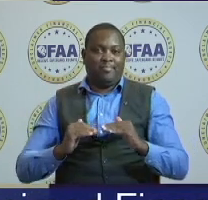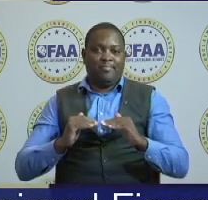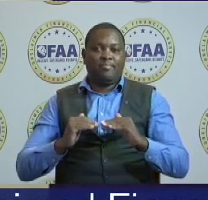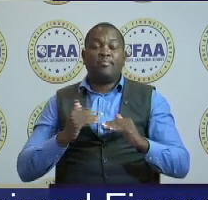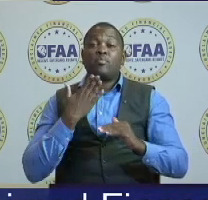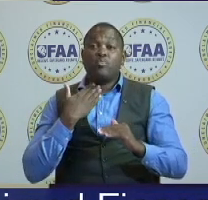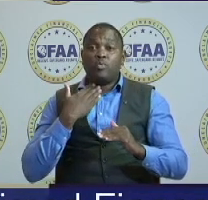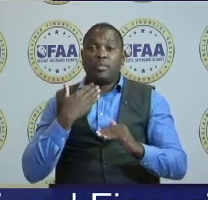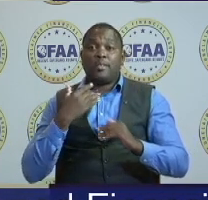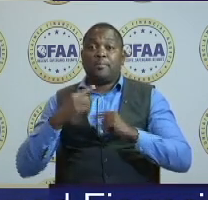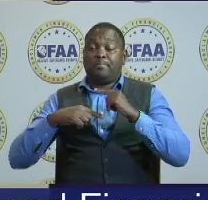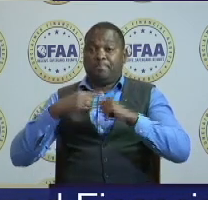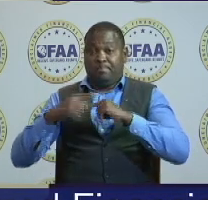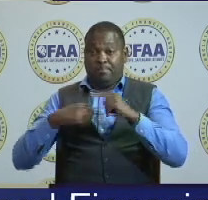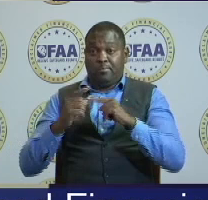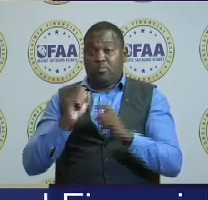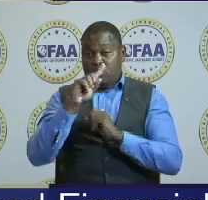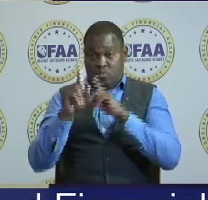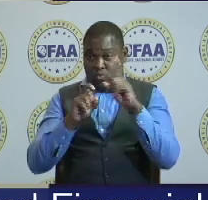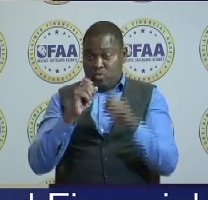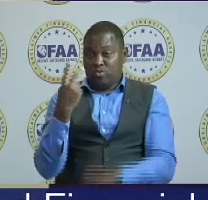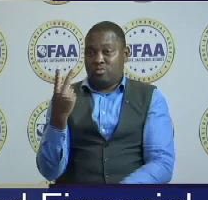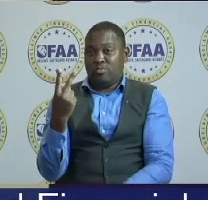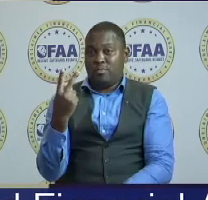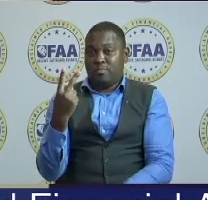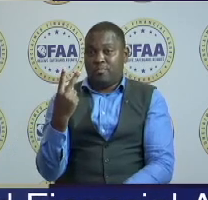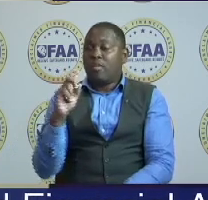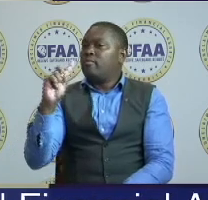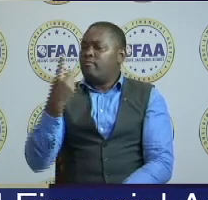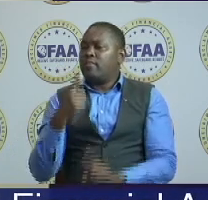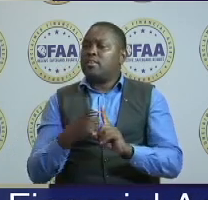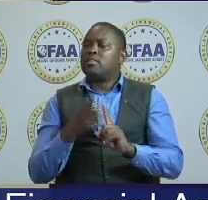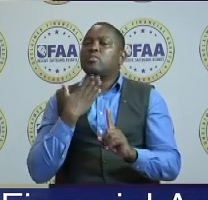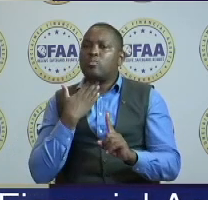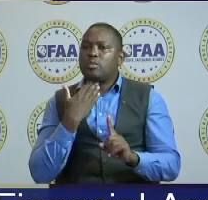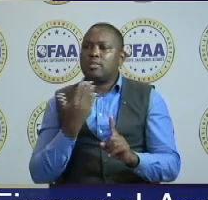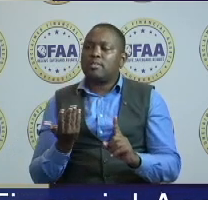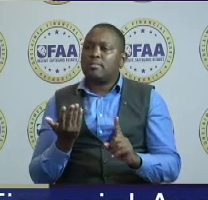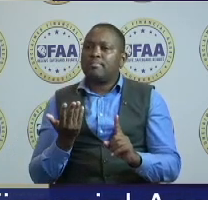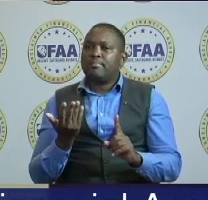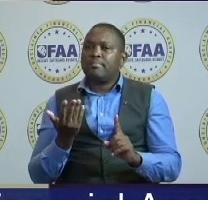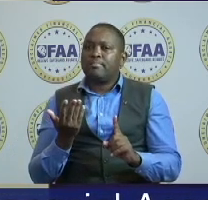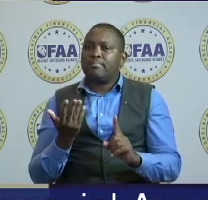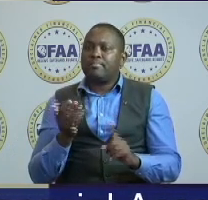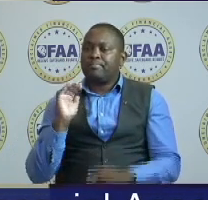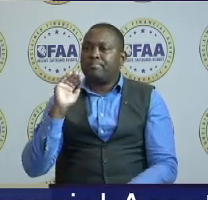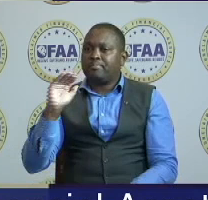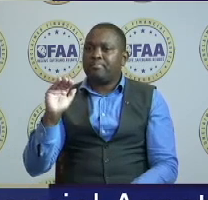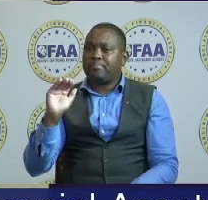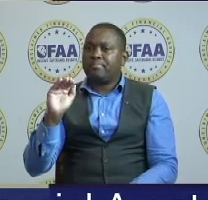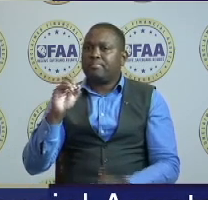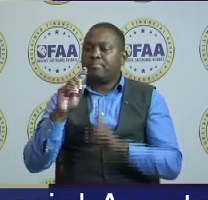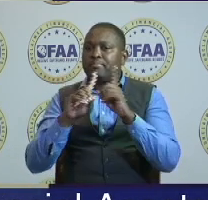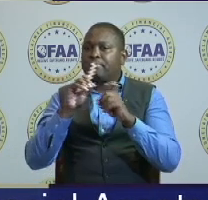through a poll question. We have two of them, but the first one, I'd like you to work with us. Let's ask you this question